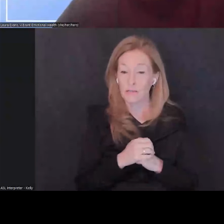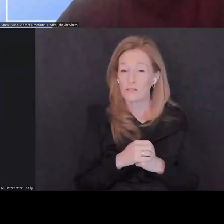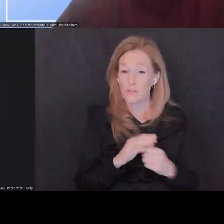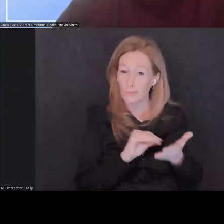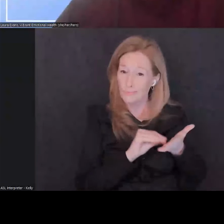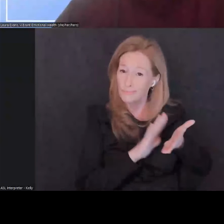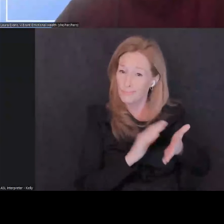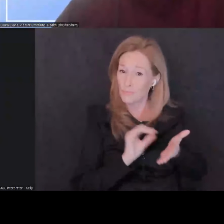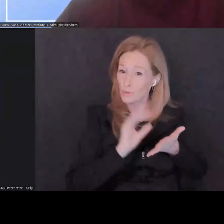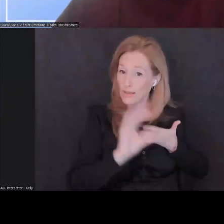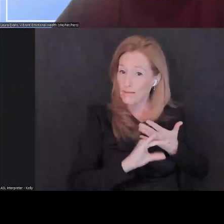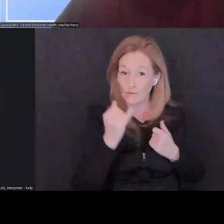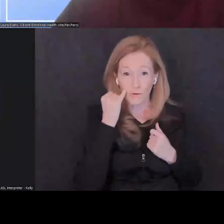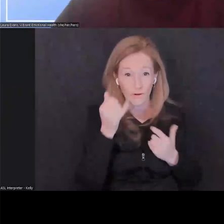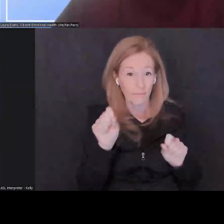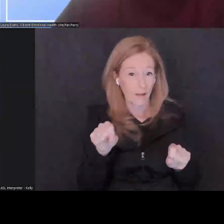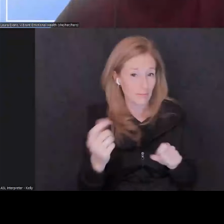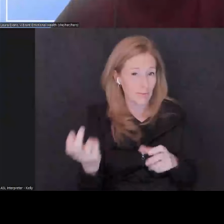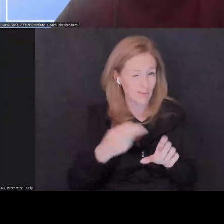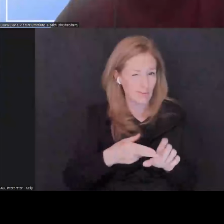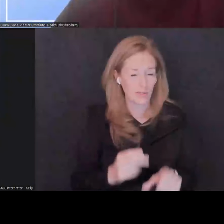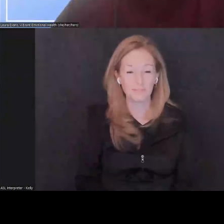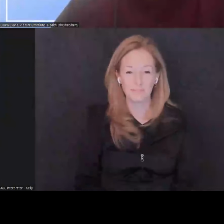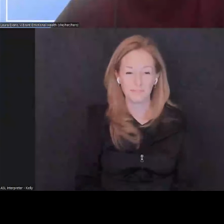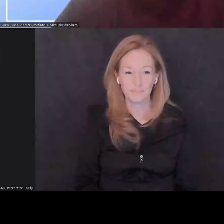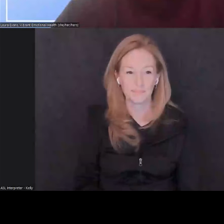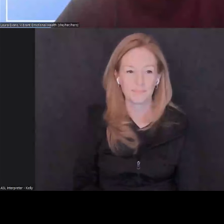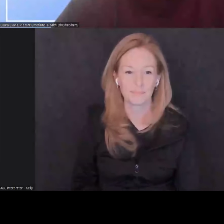if you can. Next slide.